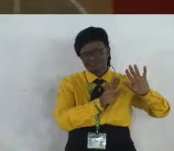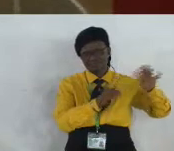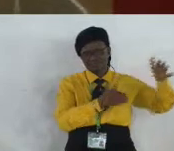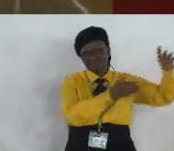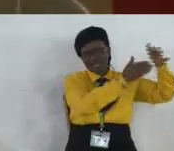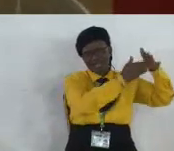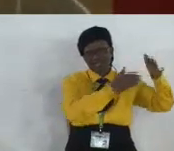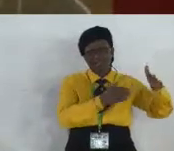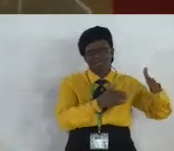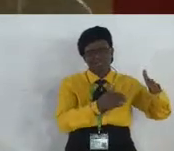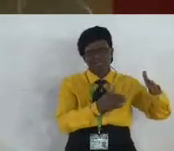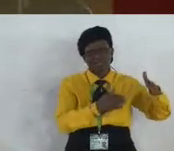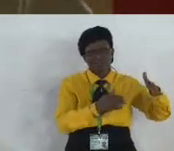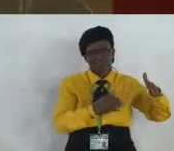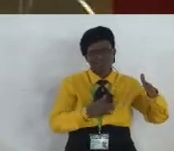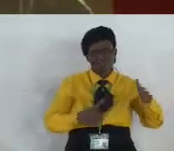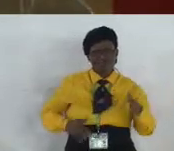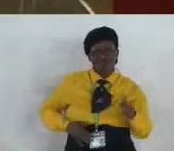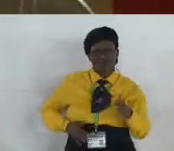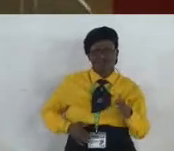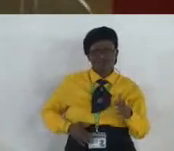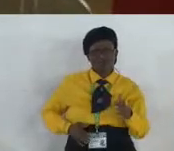against wounds,